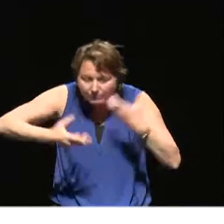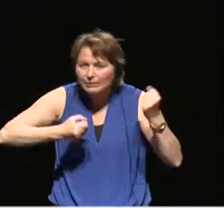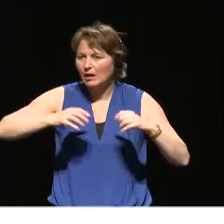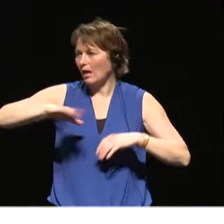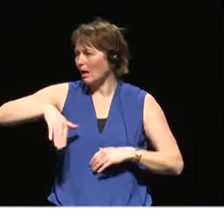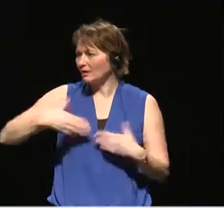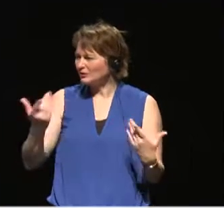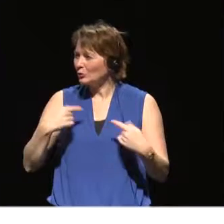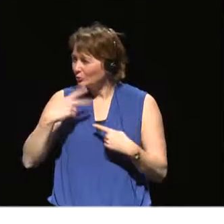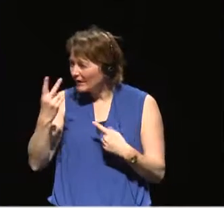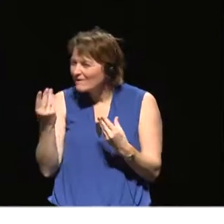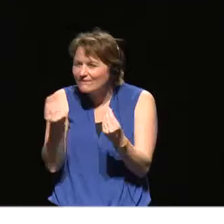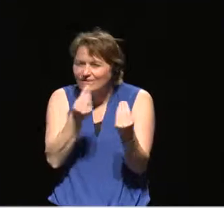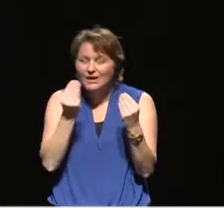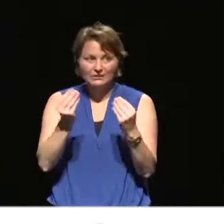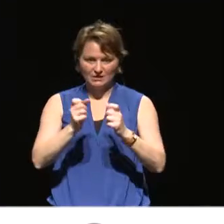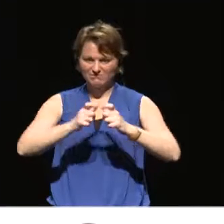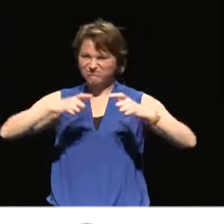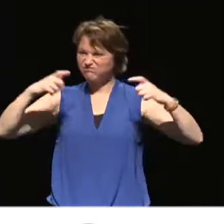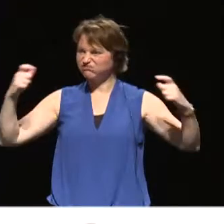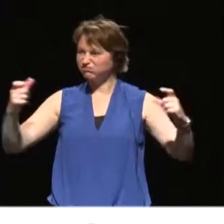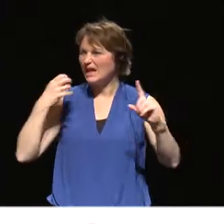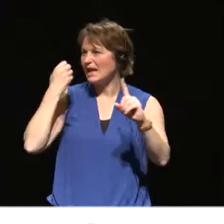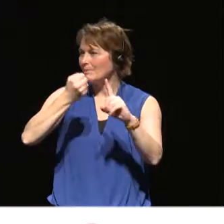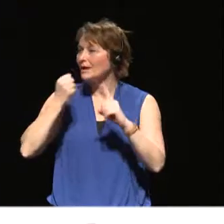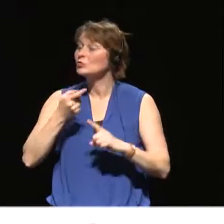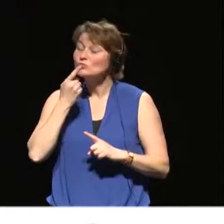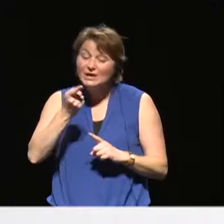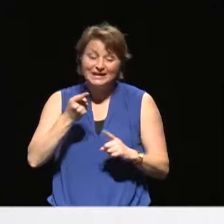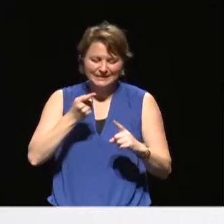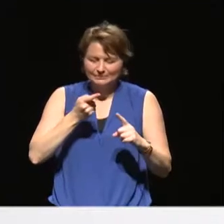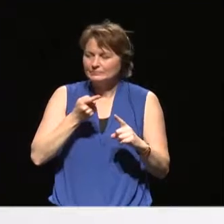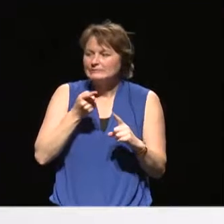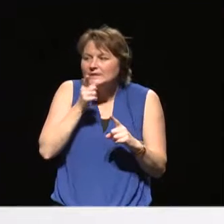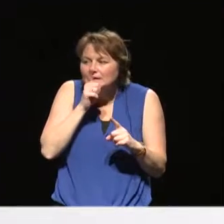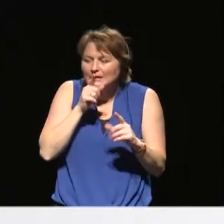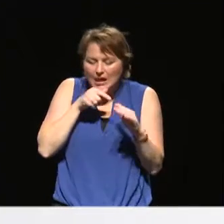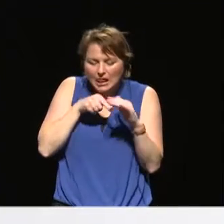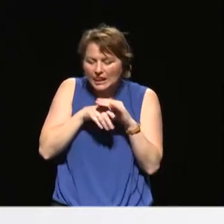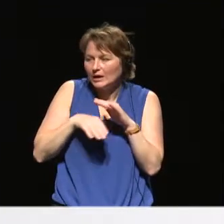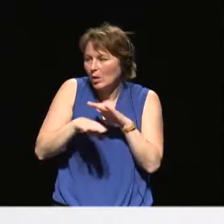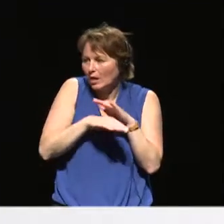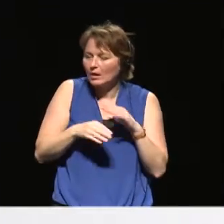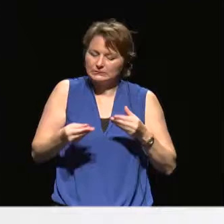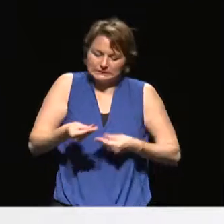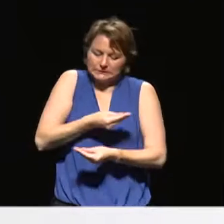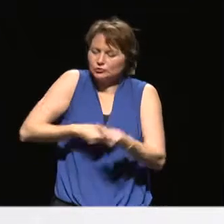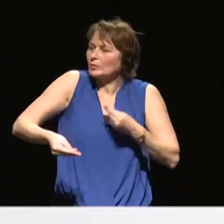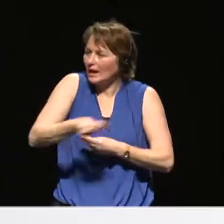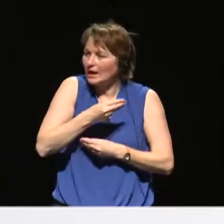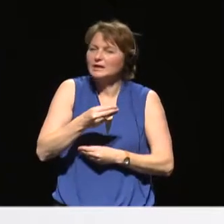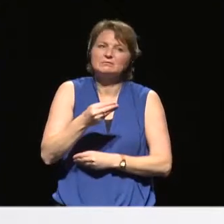of the scale of the value of illegally traded flora and fauna products as we can basically track them in general